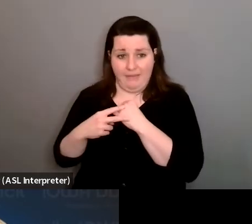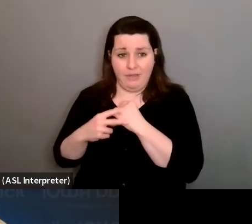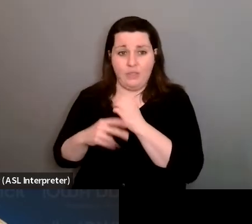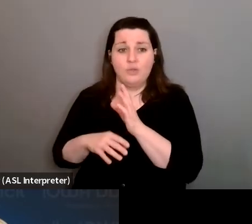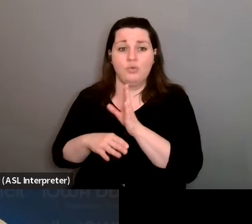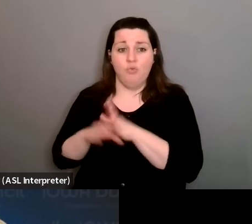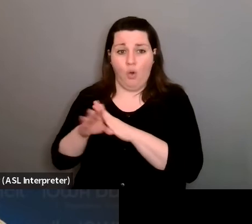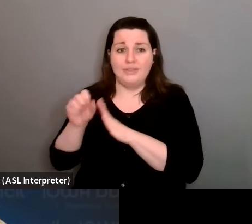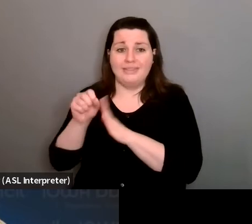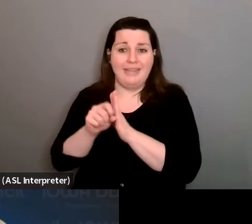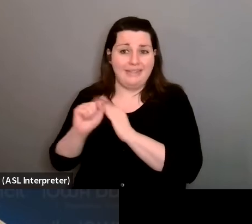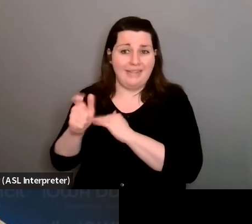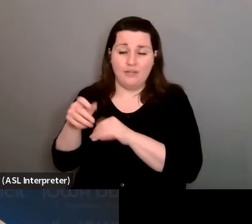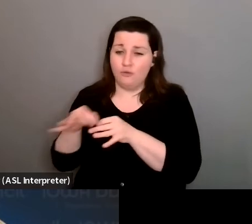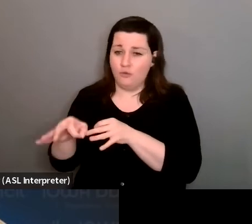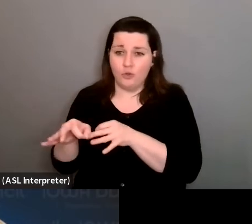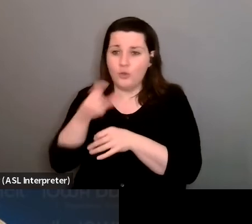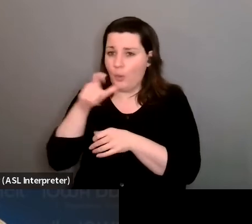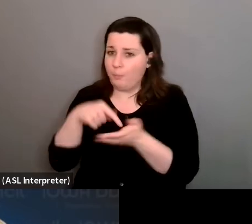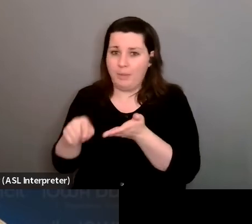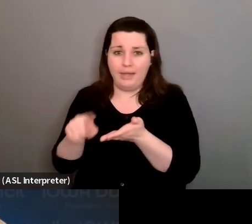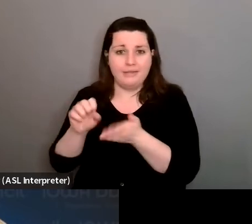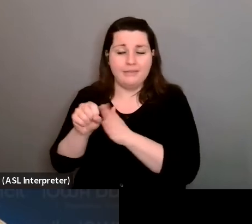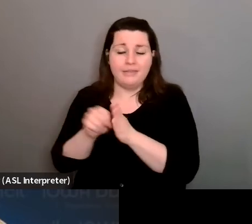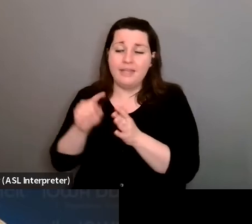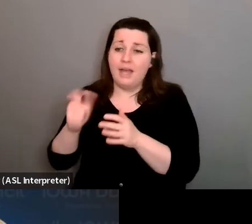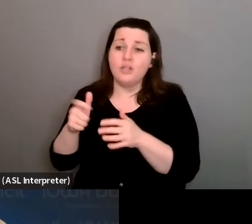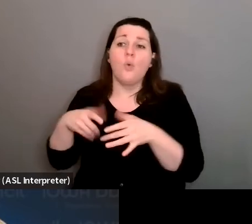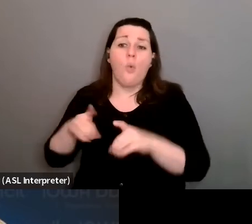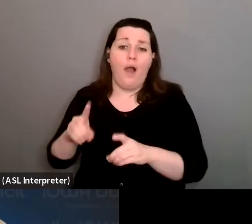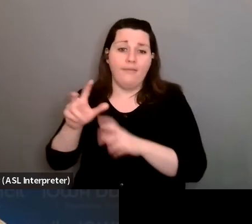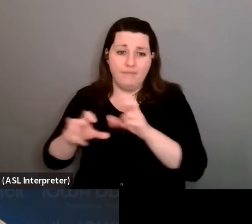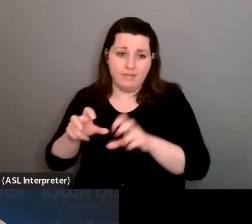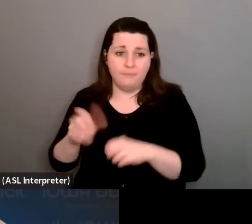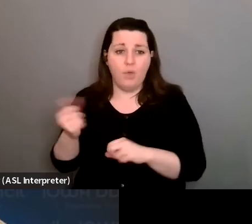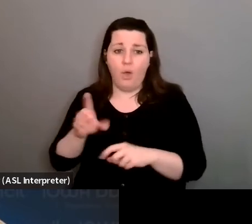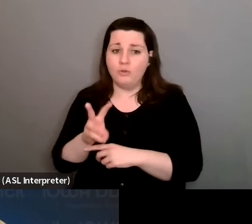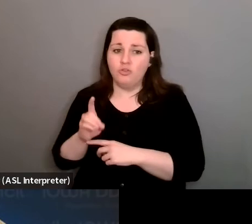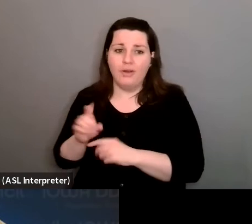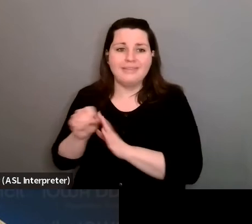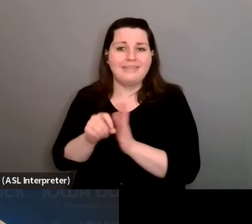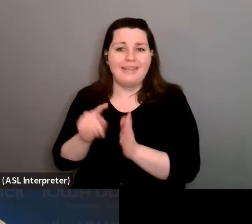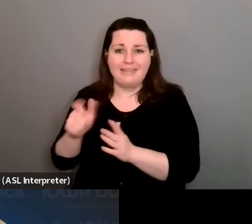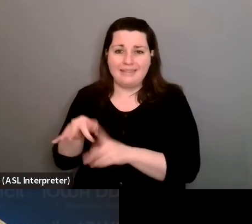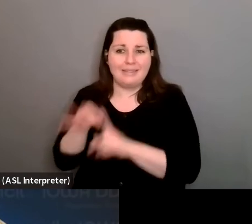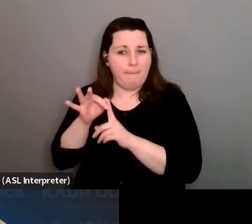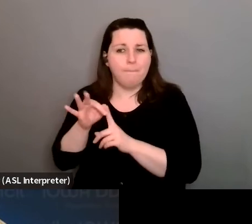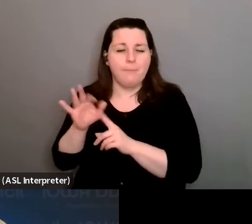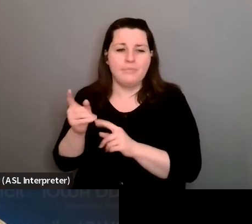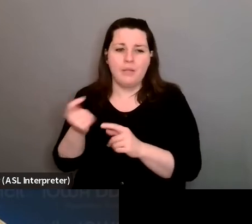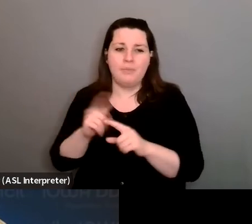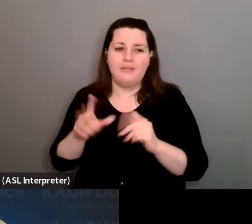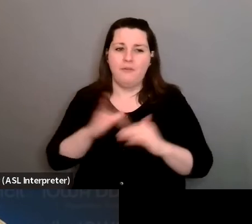tax deferred. Again, you don't pay state taxes while it's invested. All withdrawals are state tax exempt. That's a little bit different than the